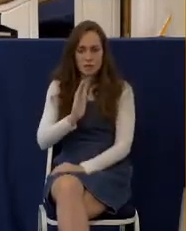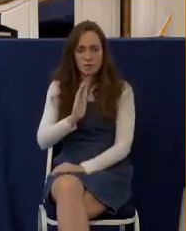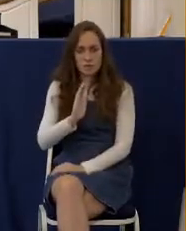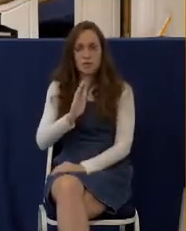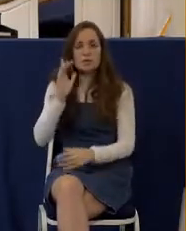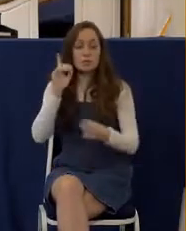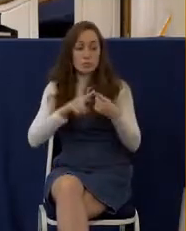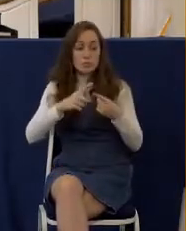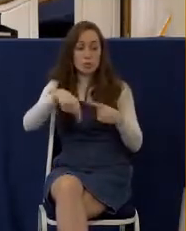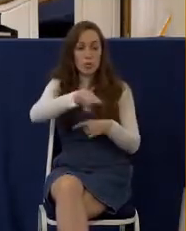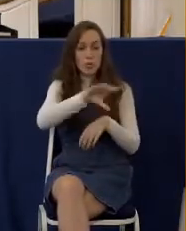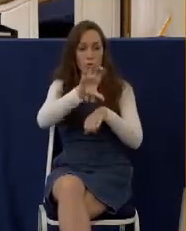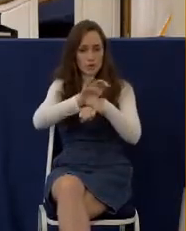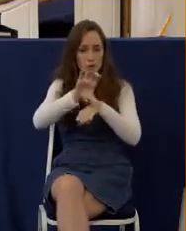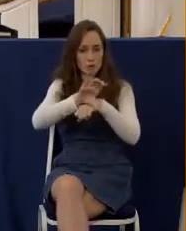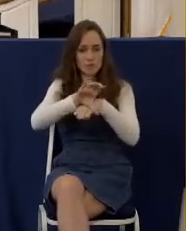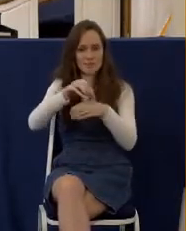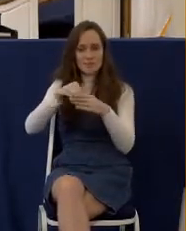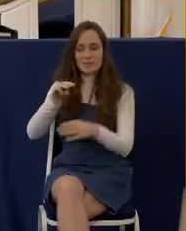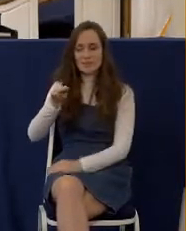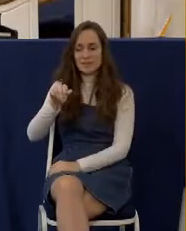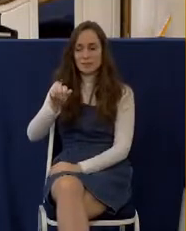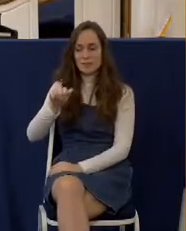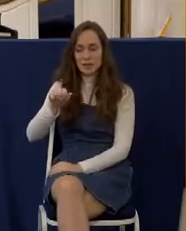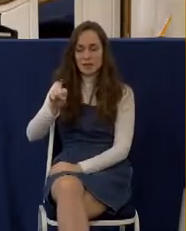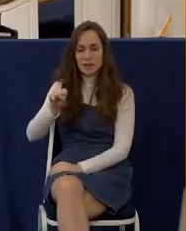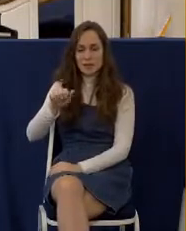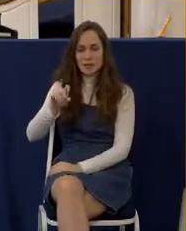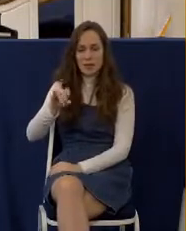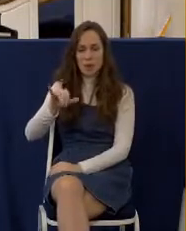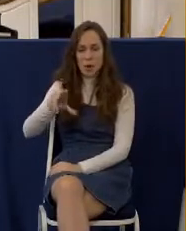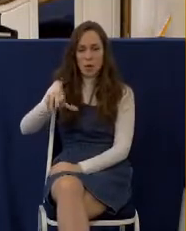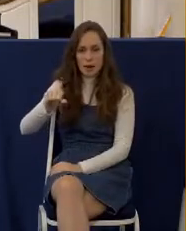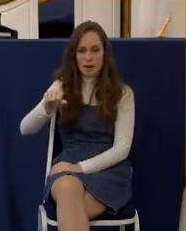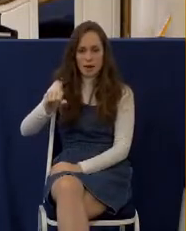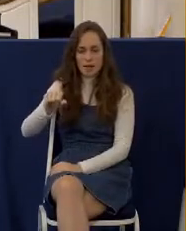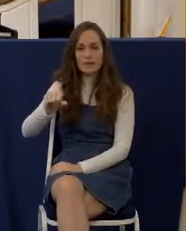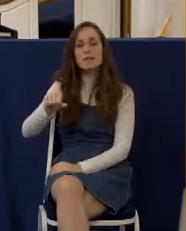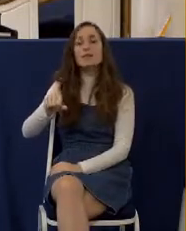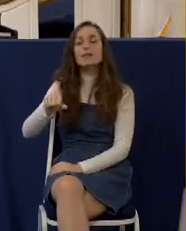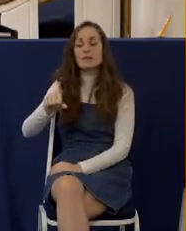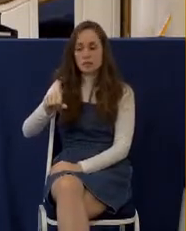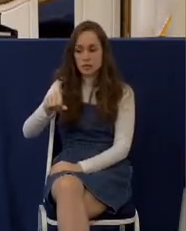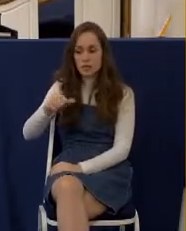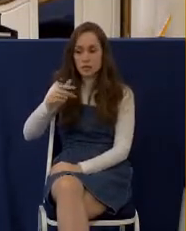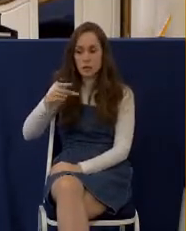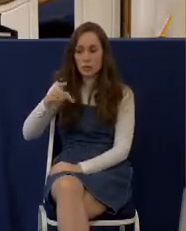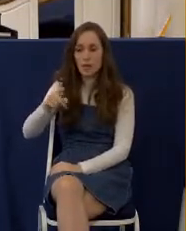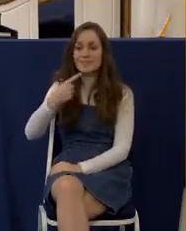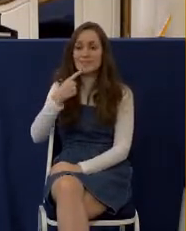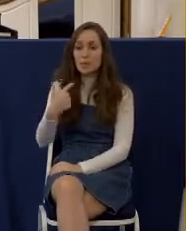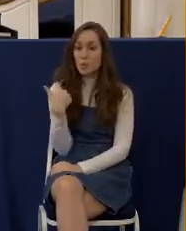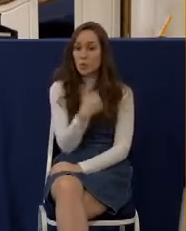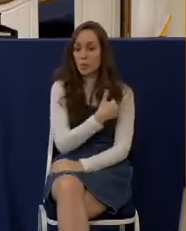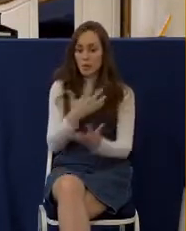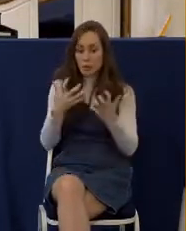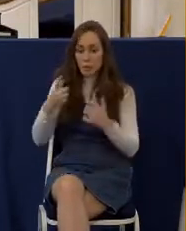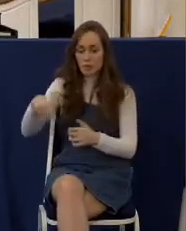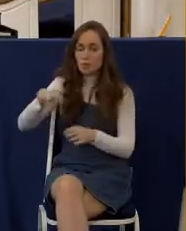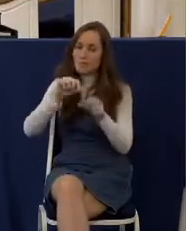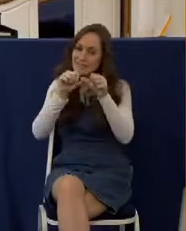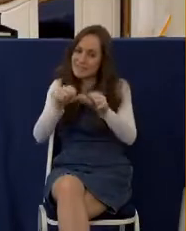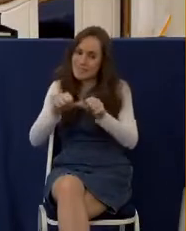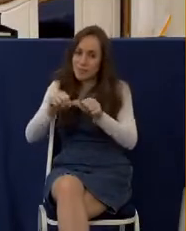Macedonia. Paul says, look, I want you to know this. We do wit. We want you to know, Greek word, which present indicative. We want you to continually know